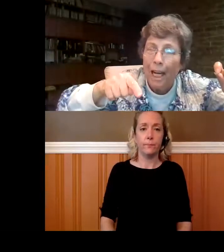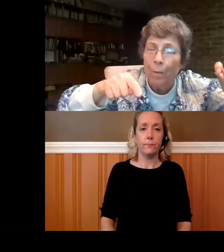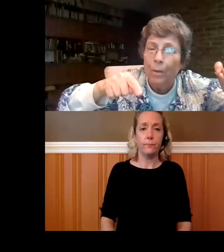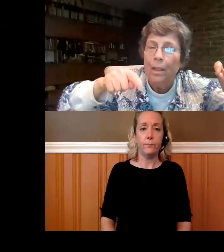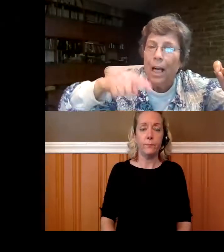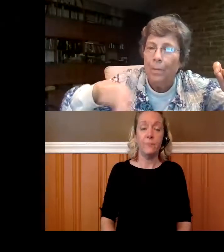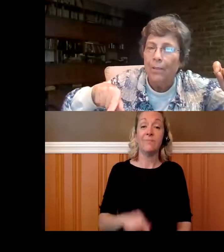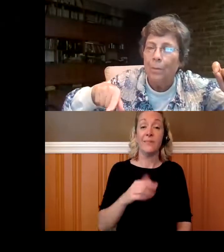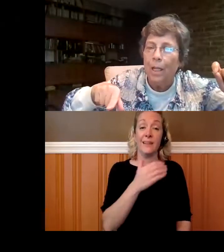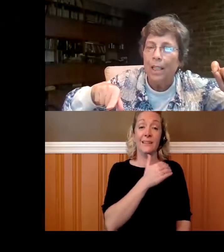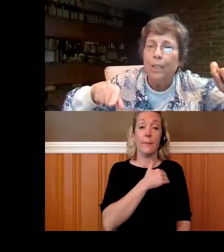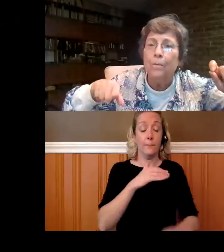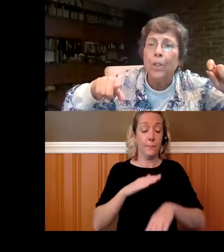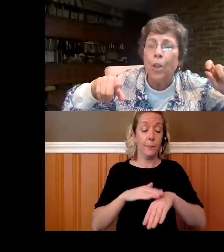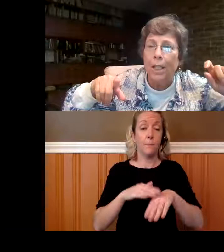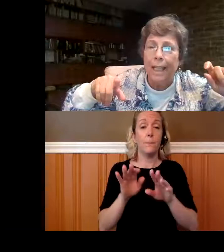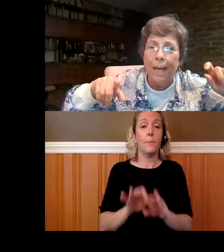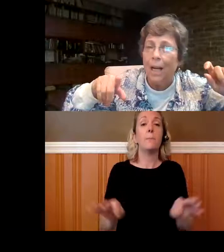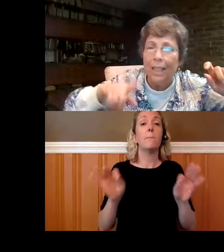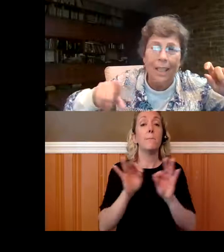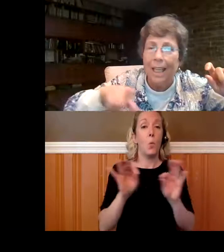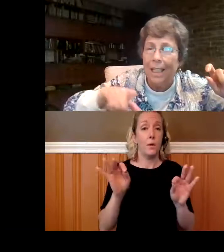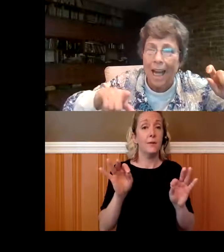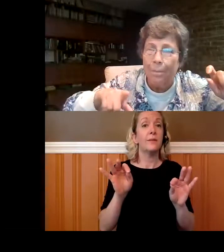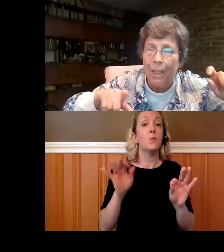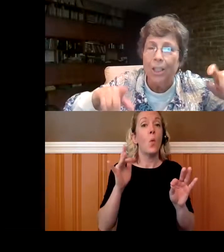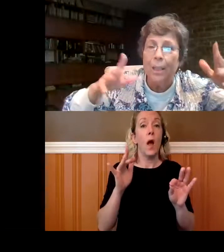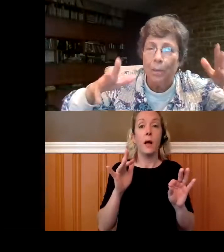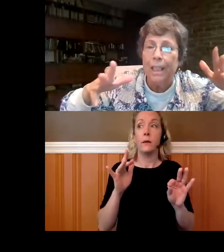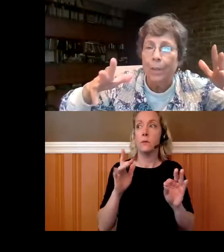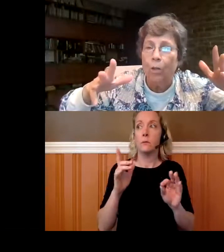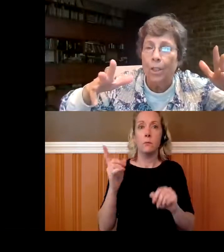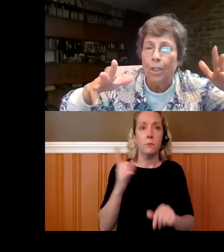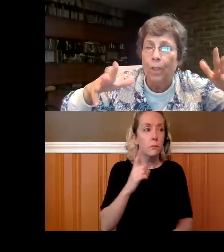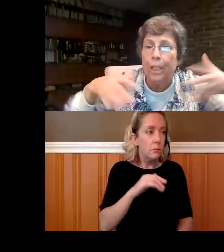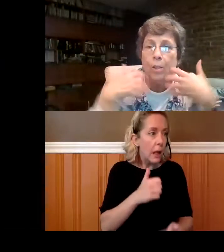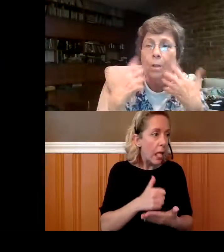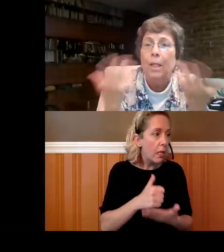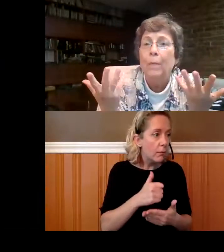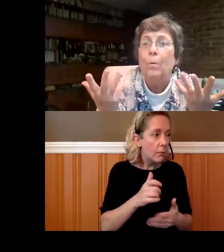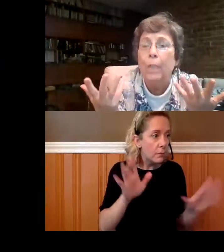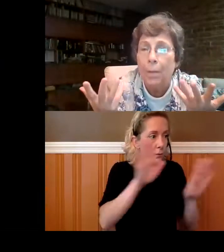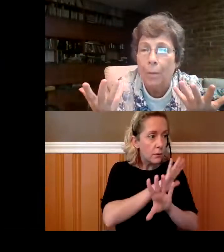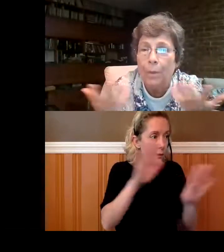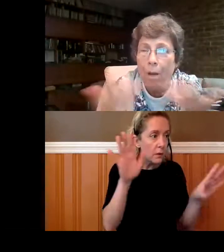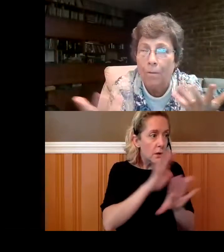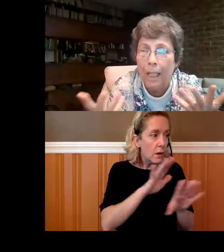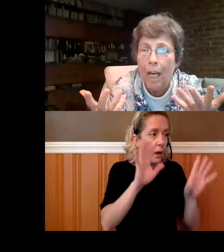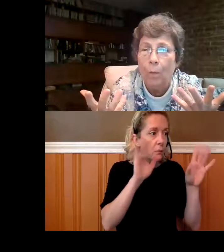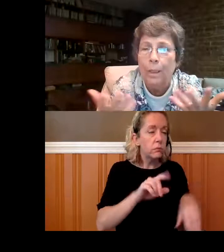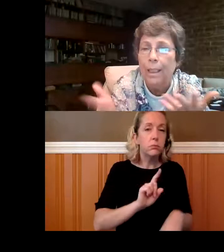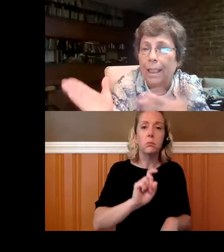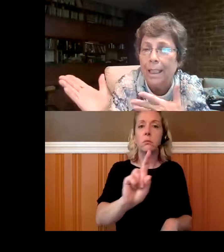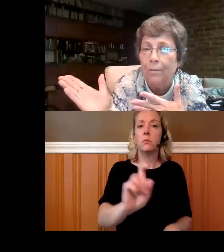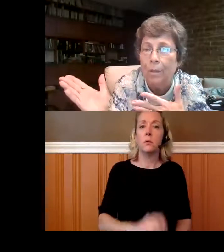to tap me. It just says, please help me to cross the street. So people would come up and offer to help, and then they'd leave when the deafblind person couldn't hear them.